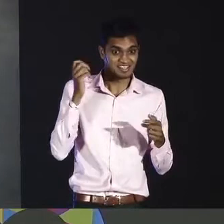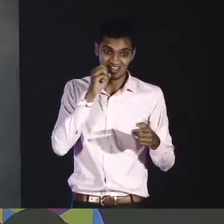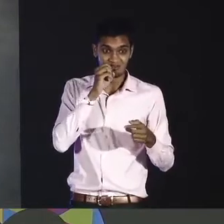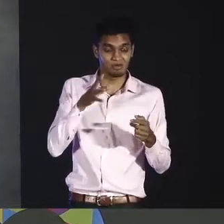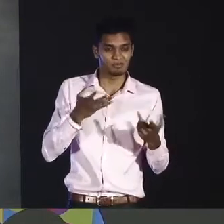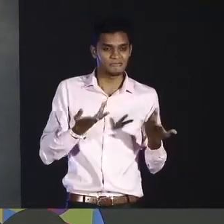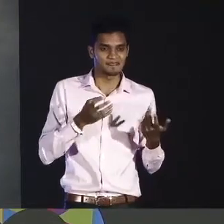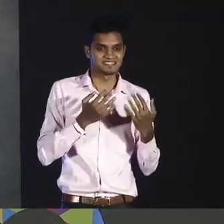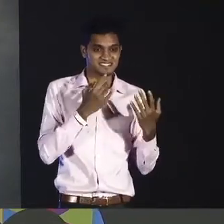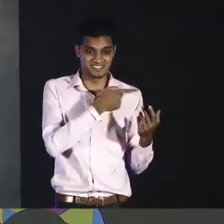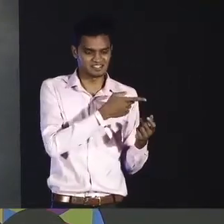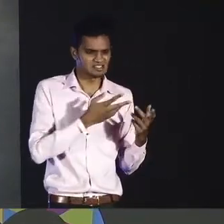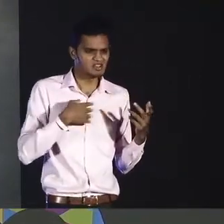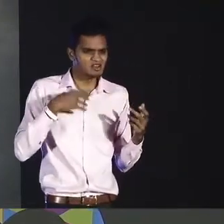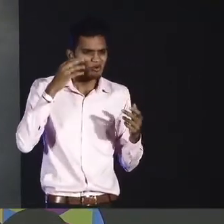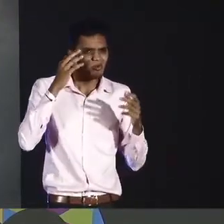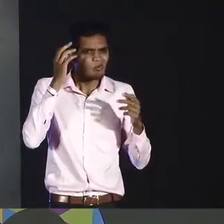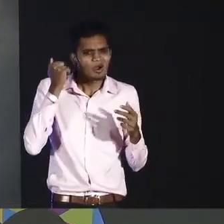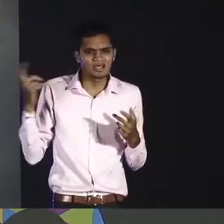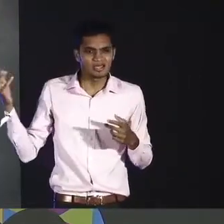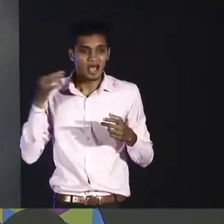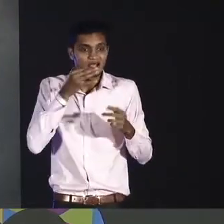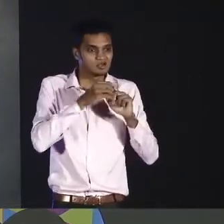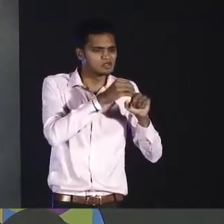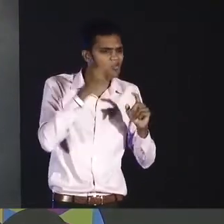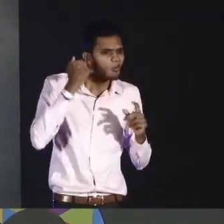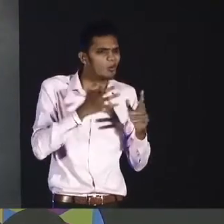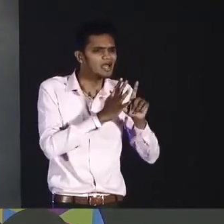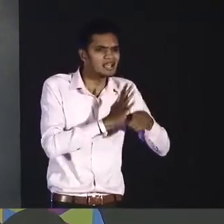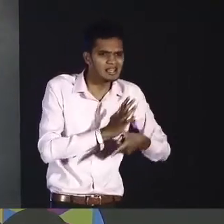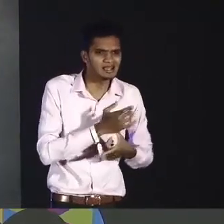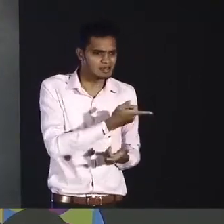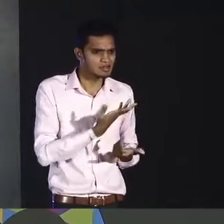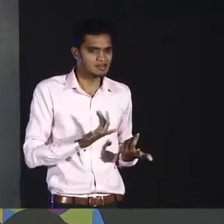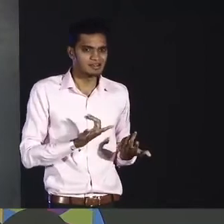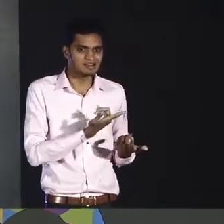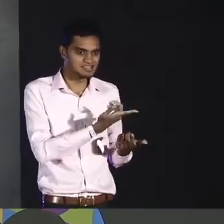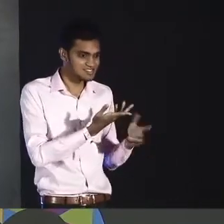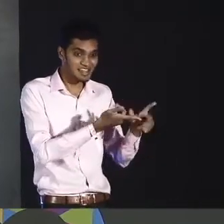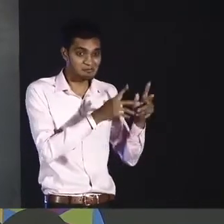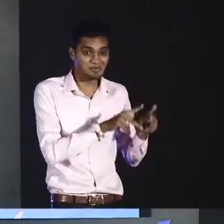poor demeanor is there. How do I know blind people are so handsome, charming,